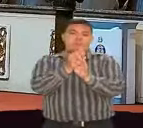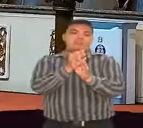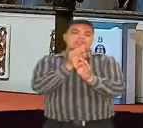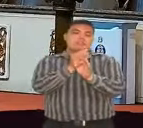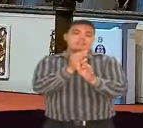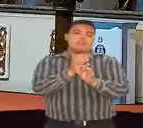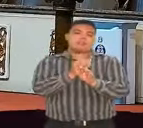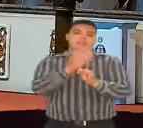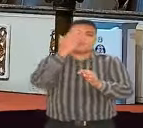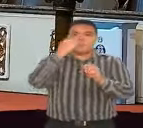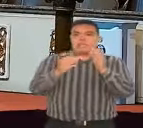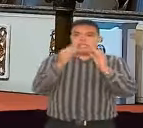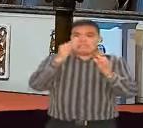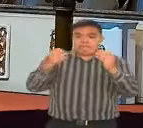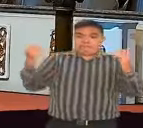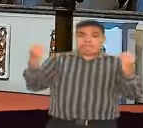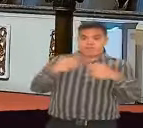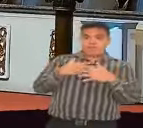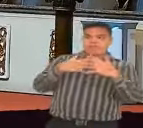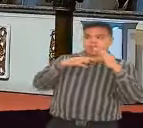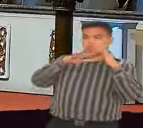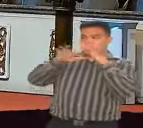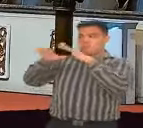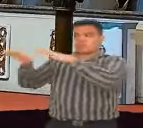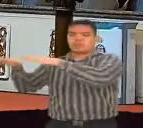Ay, i-anonsyo nga naman, makatakod ka sa uban.